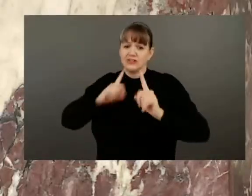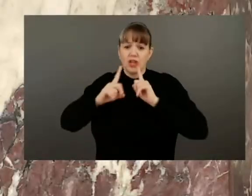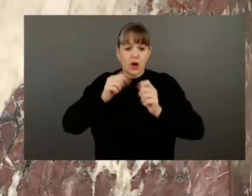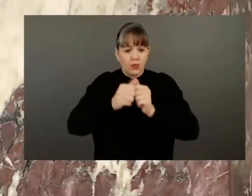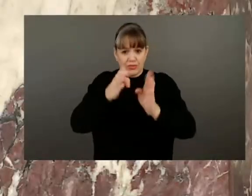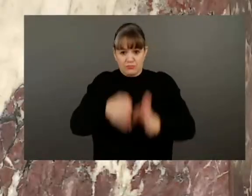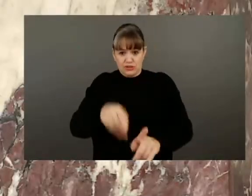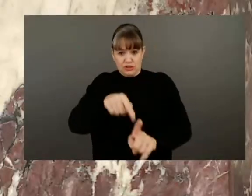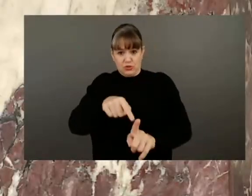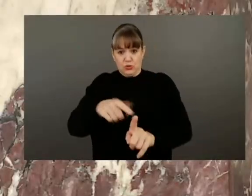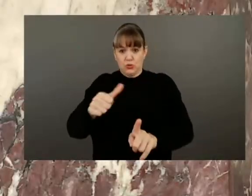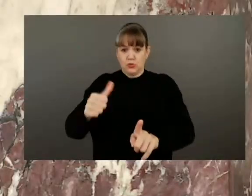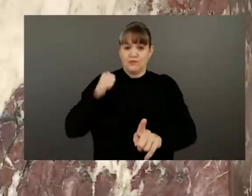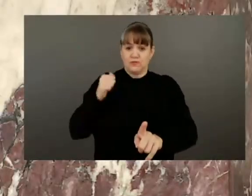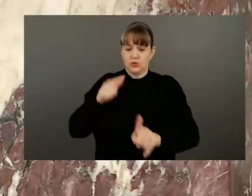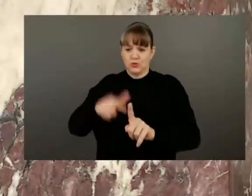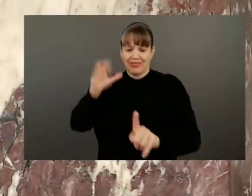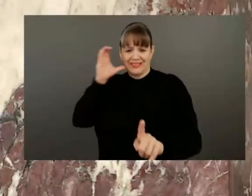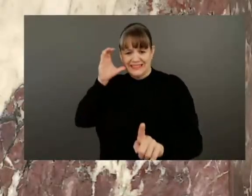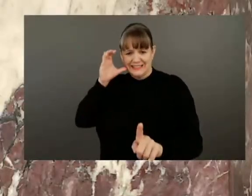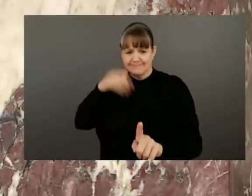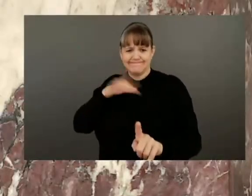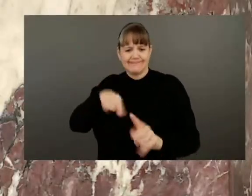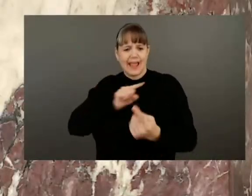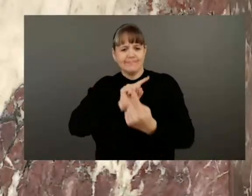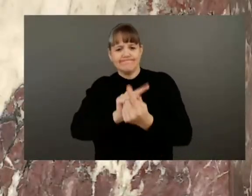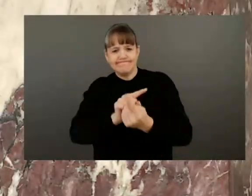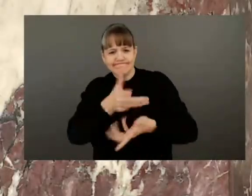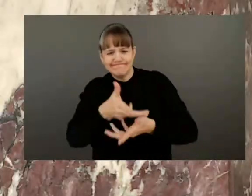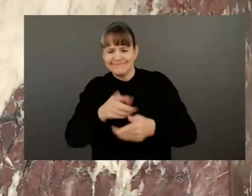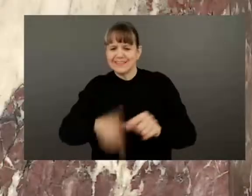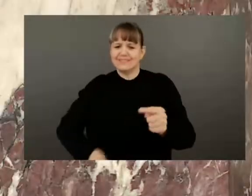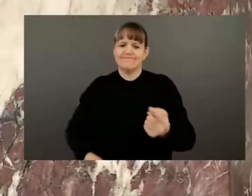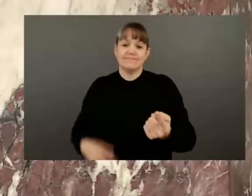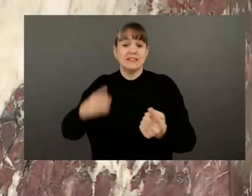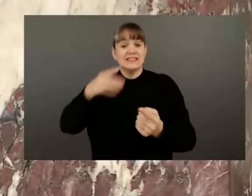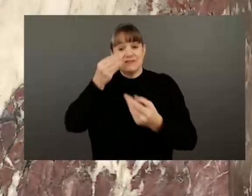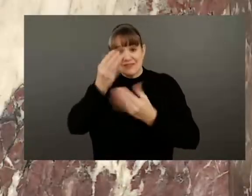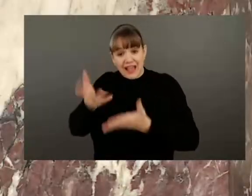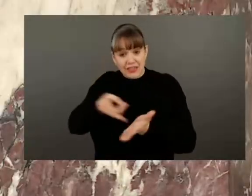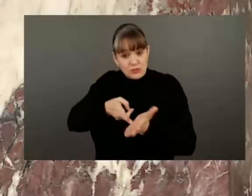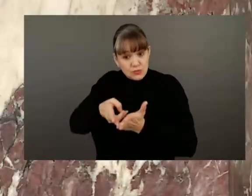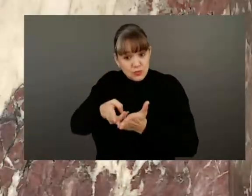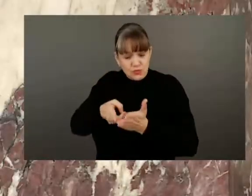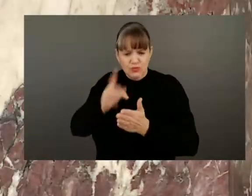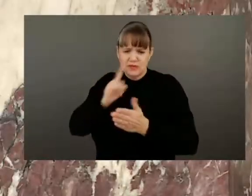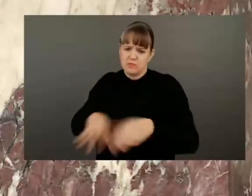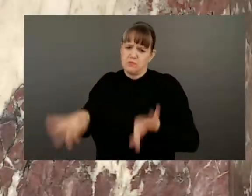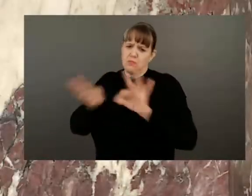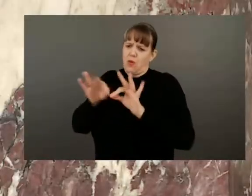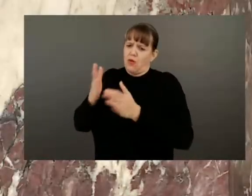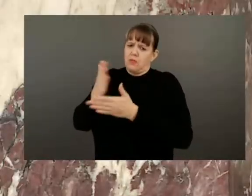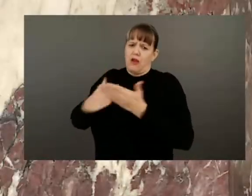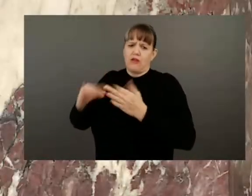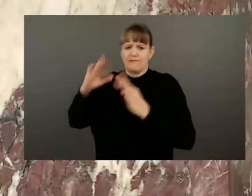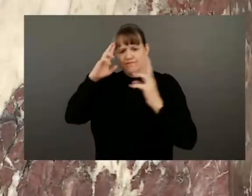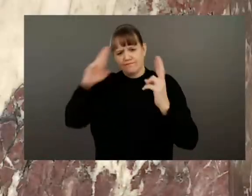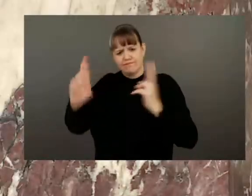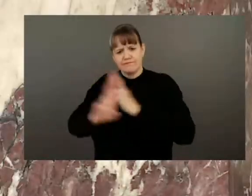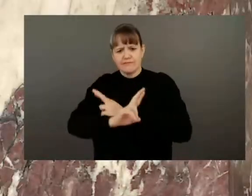Truth-telling is a fundamental aspect of reconciliation. As I shared with my colleagues along the way,